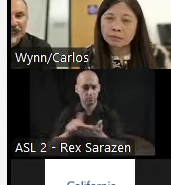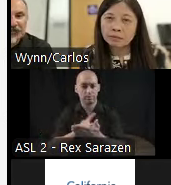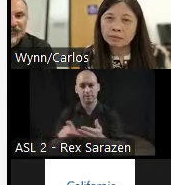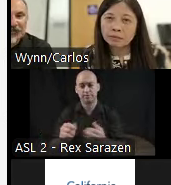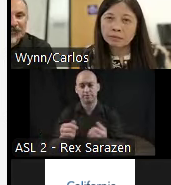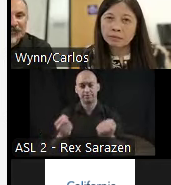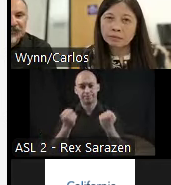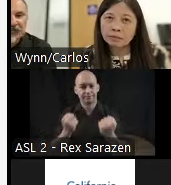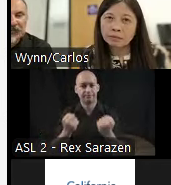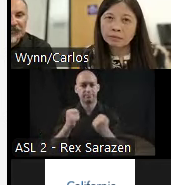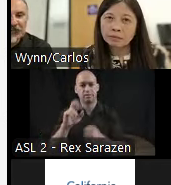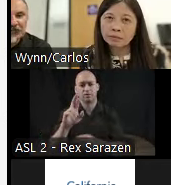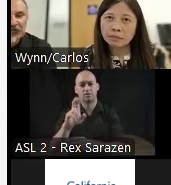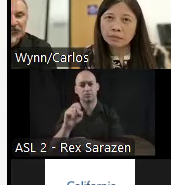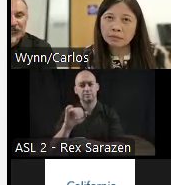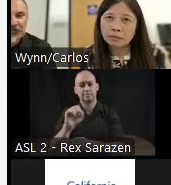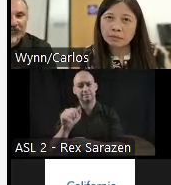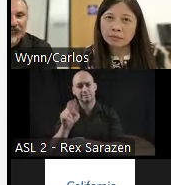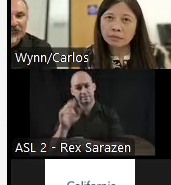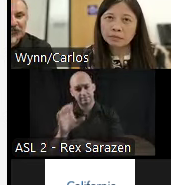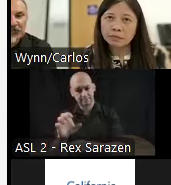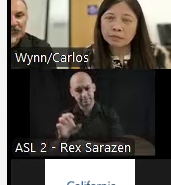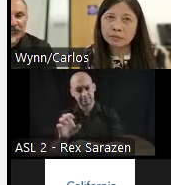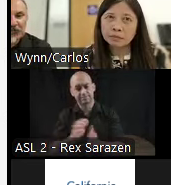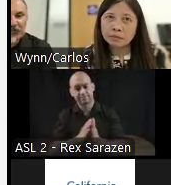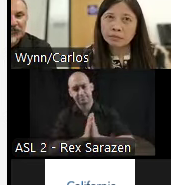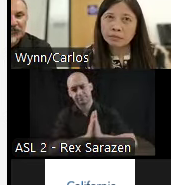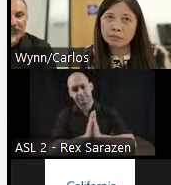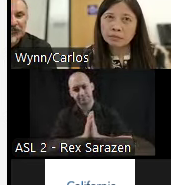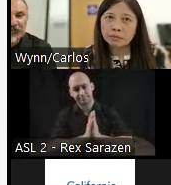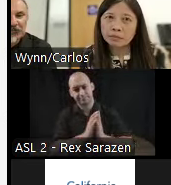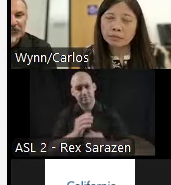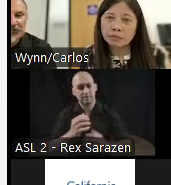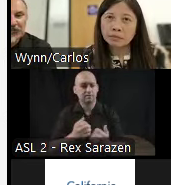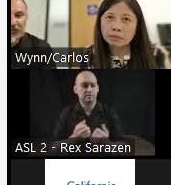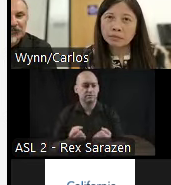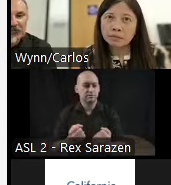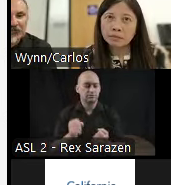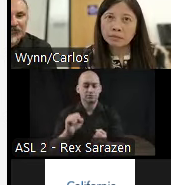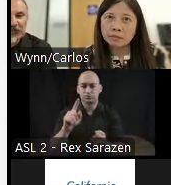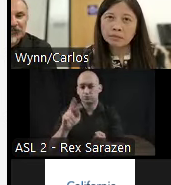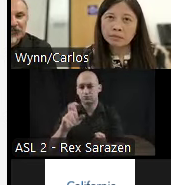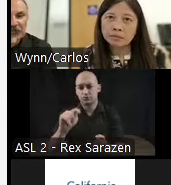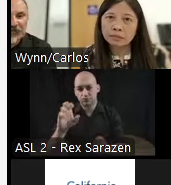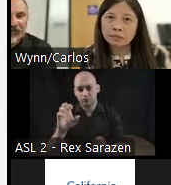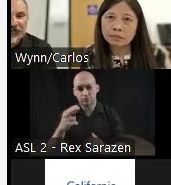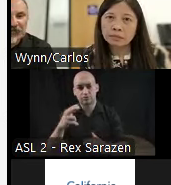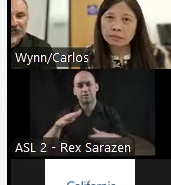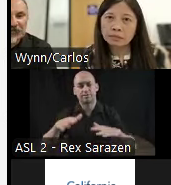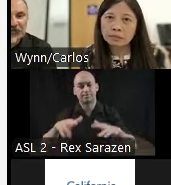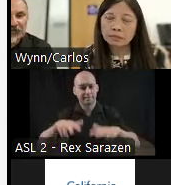and stretch and balance training as well. They also follow the MIND